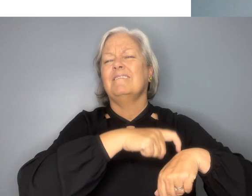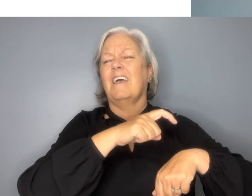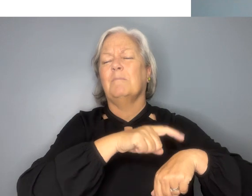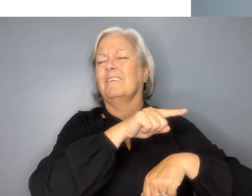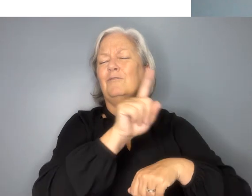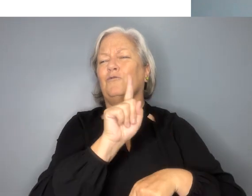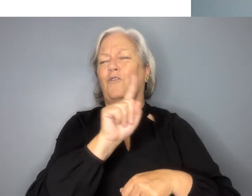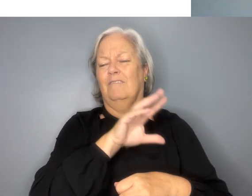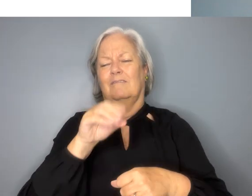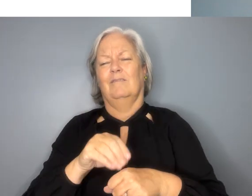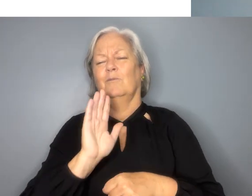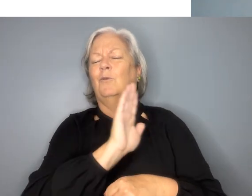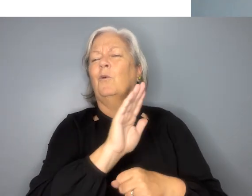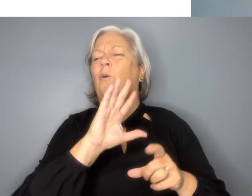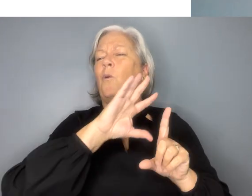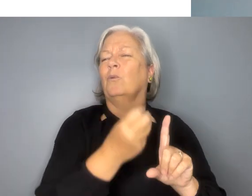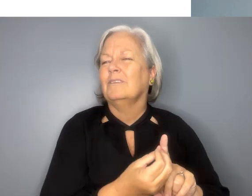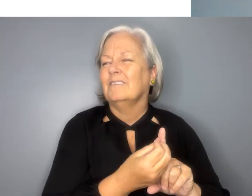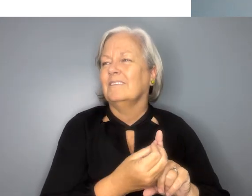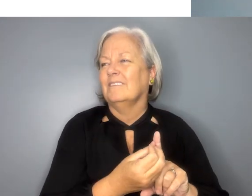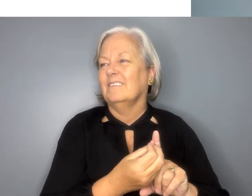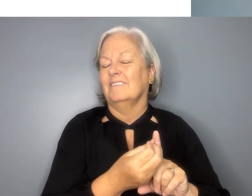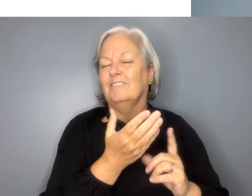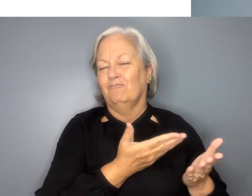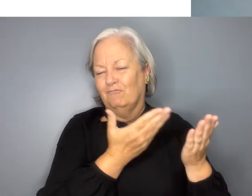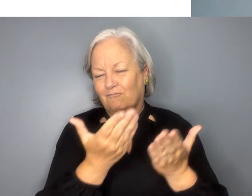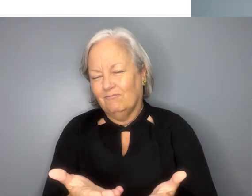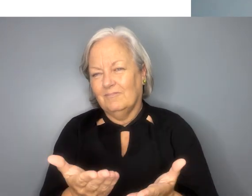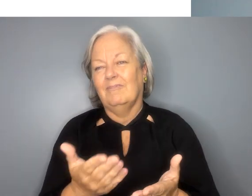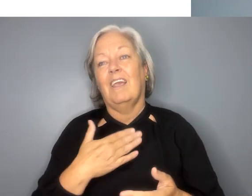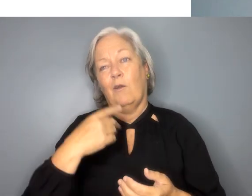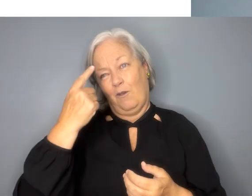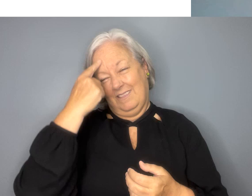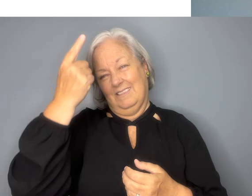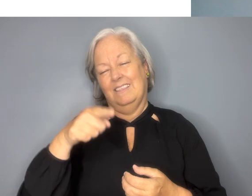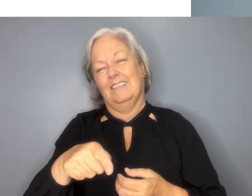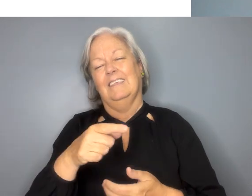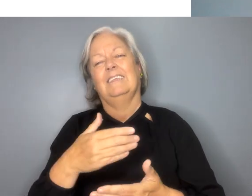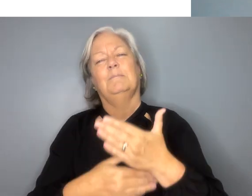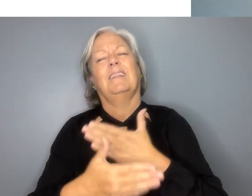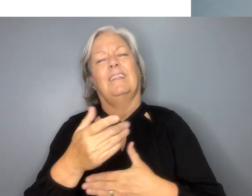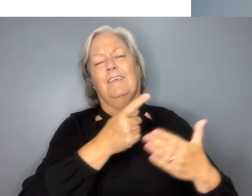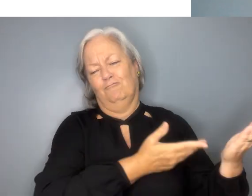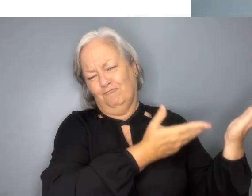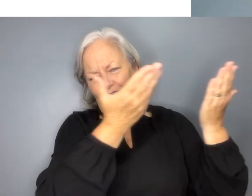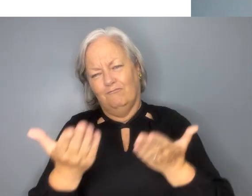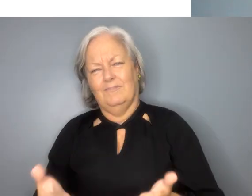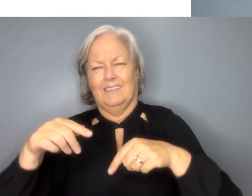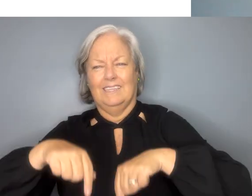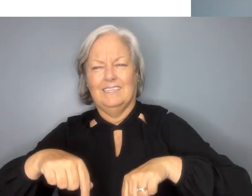rule, and were not part of their culture, were introduced. And I think our ideas of disability have been